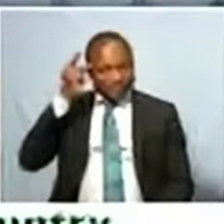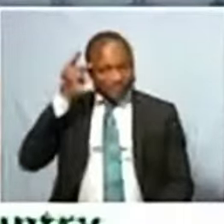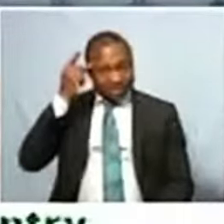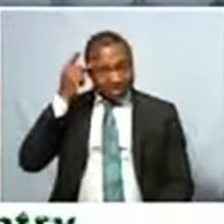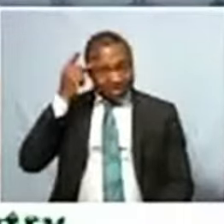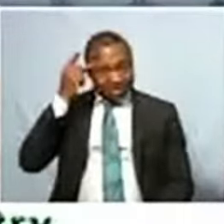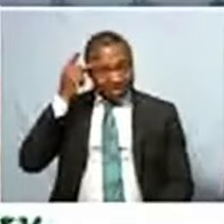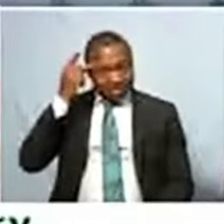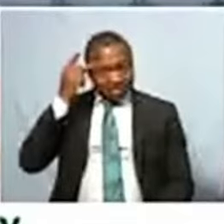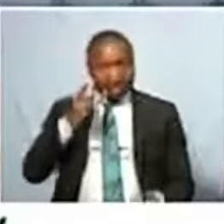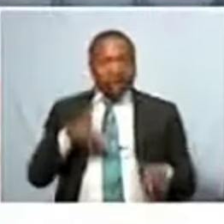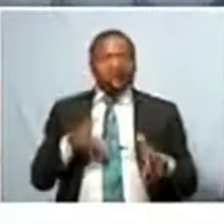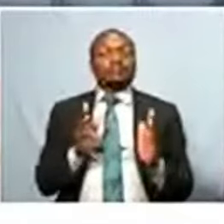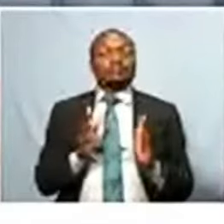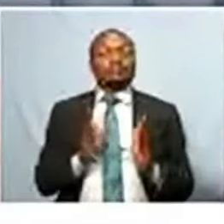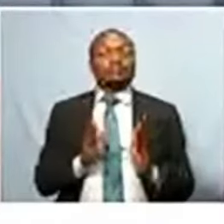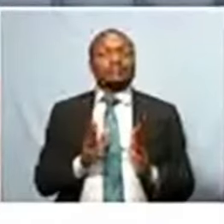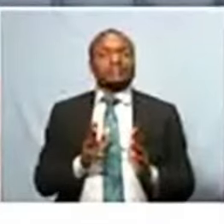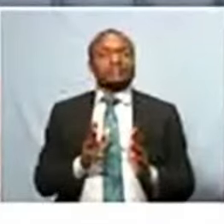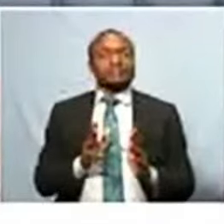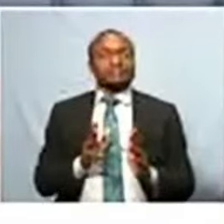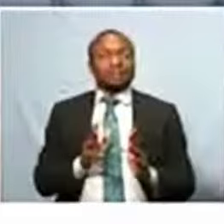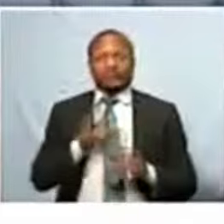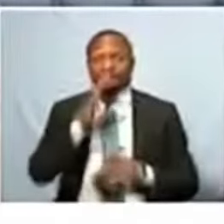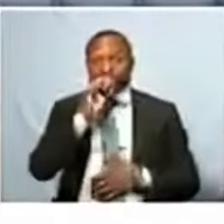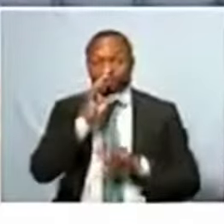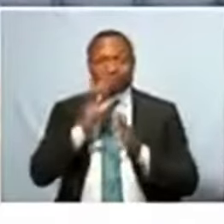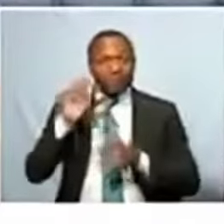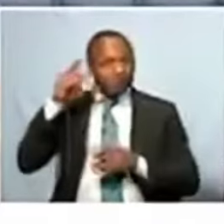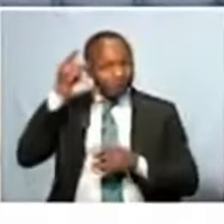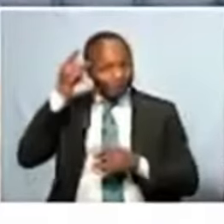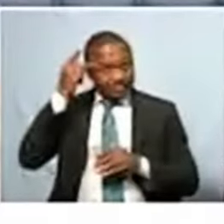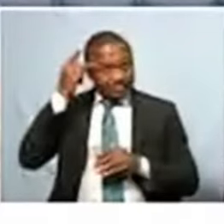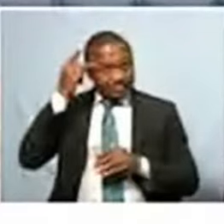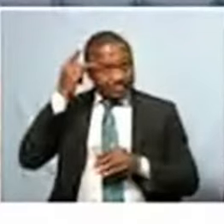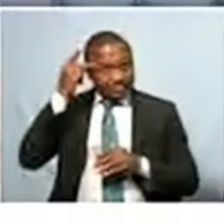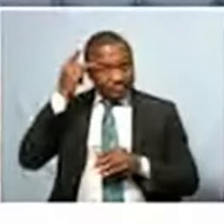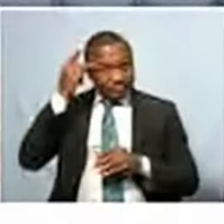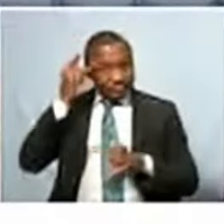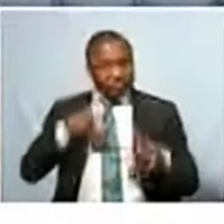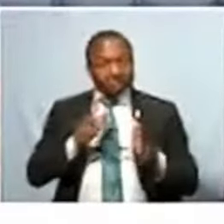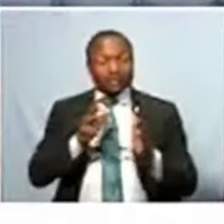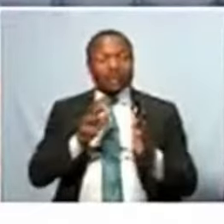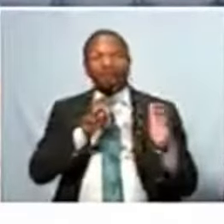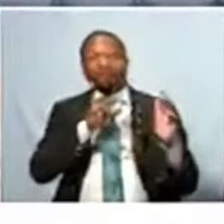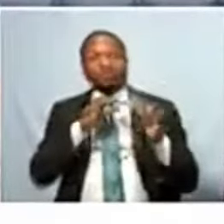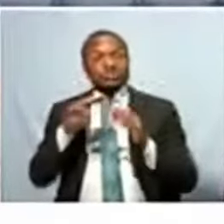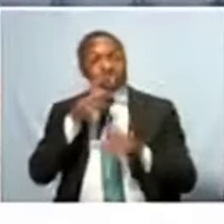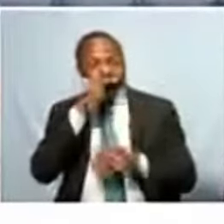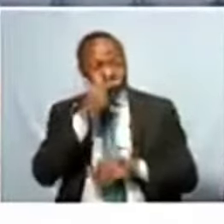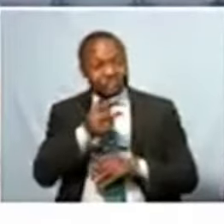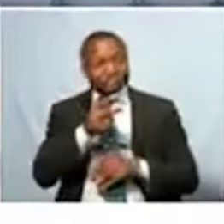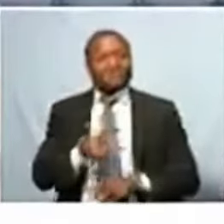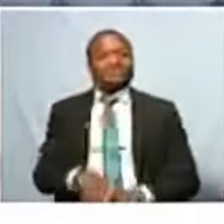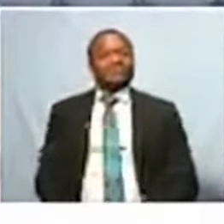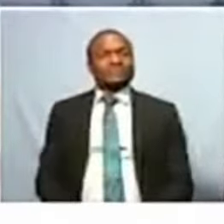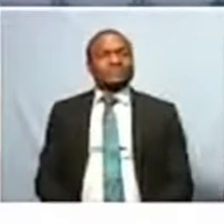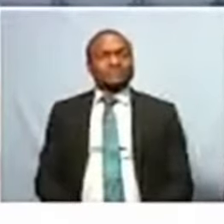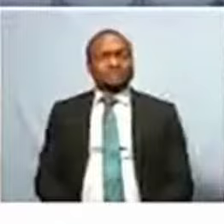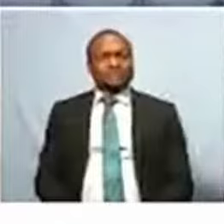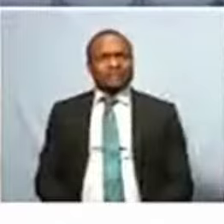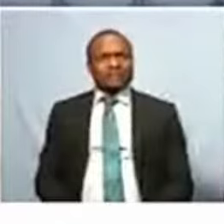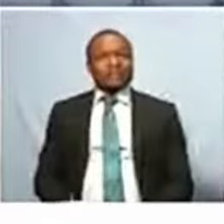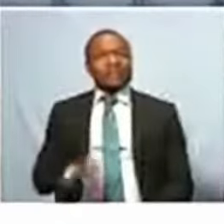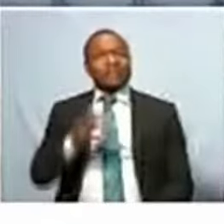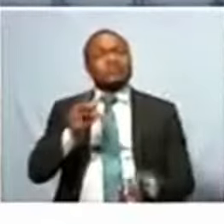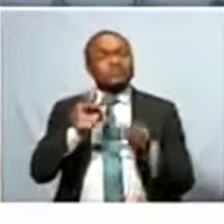political tolerance. Madam Speaker, political intolerance was the violence that we saw. Madam Speaker, there